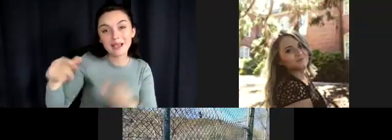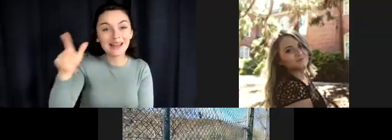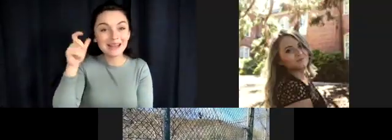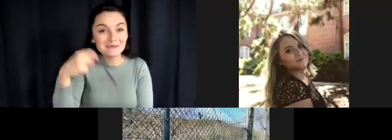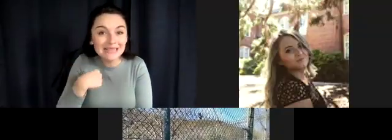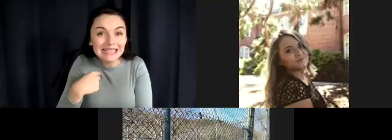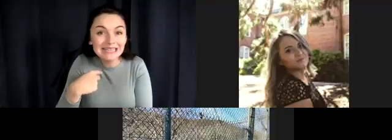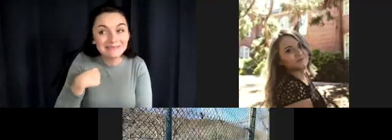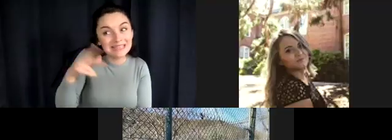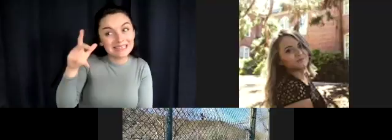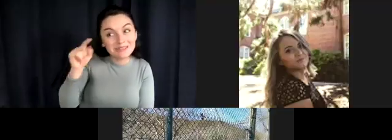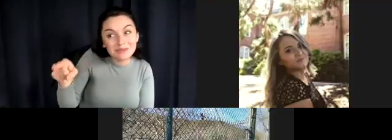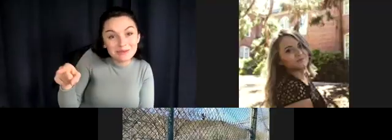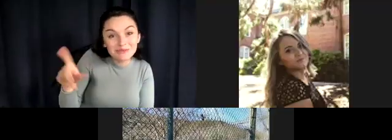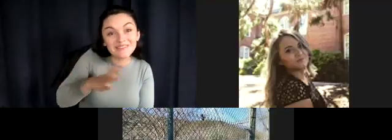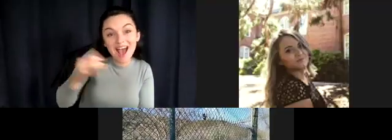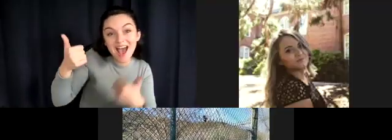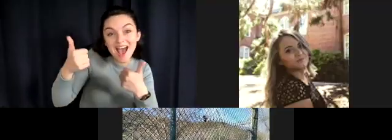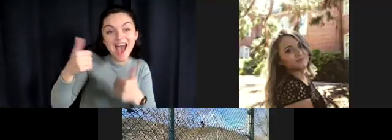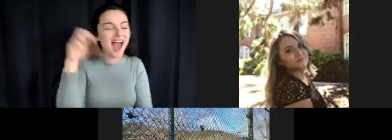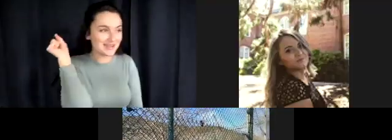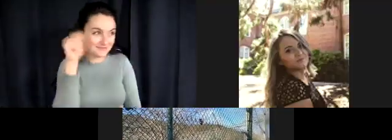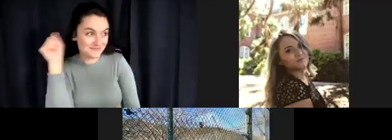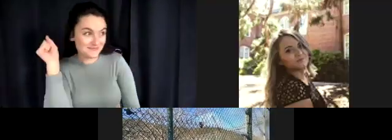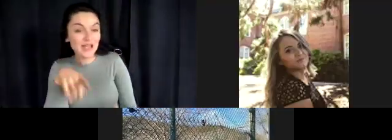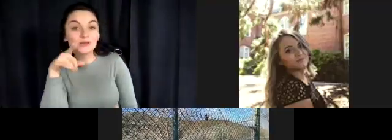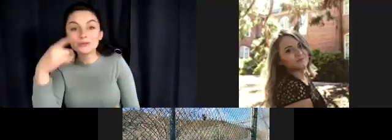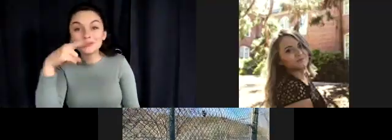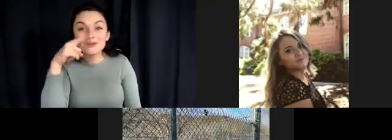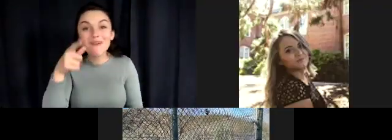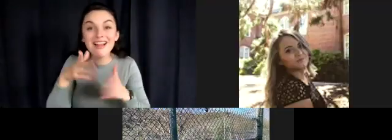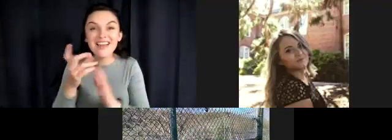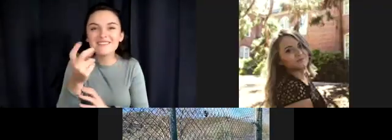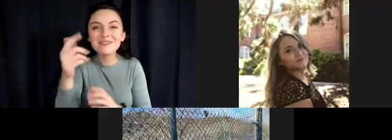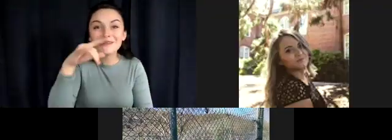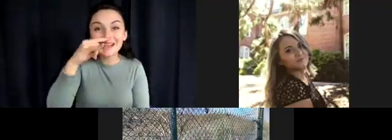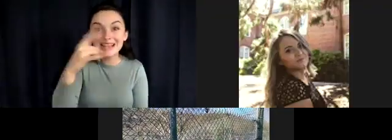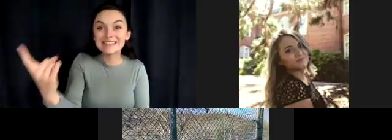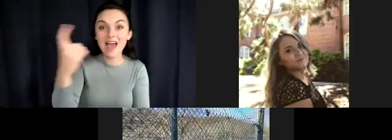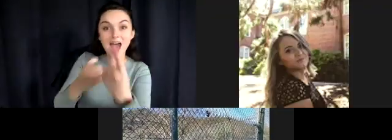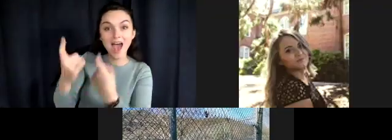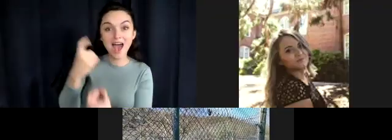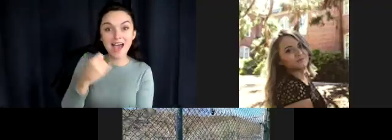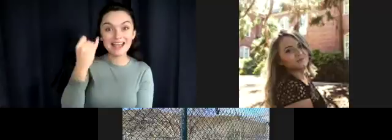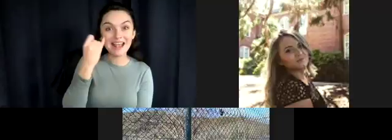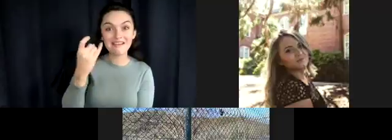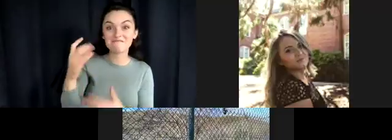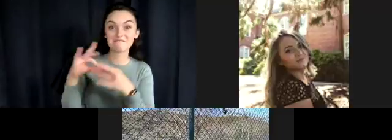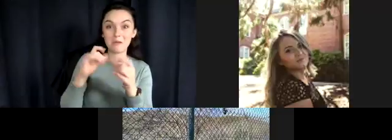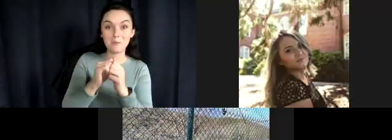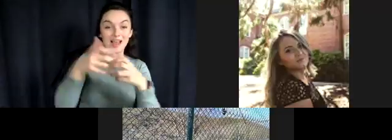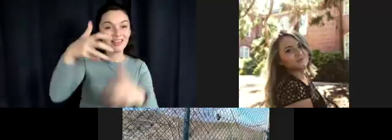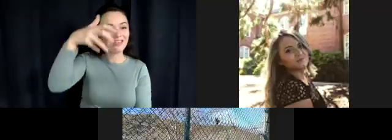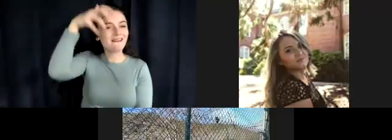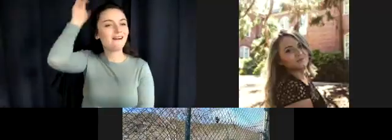now? Yes, I Do you can. mind letting a couple kids ask questions if they have questions about the lions while